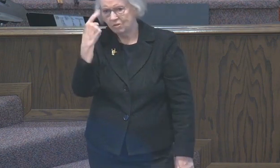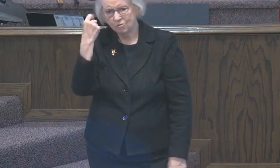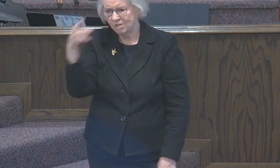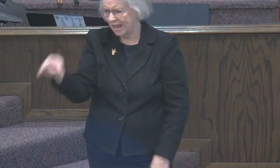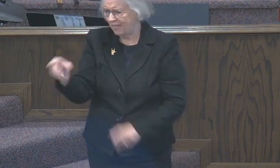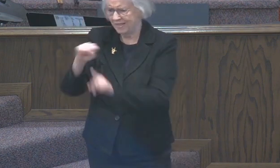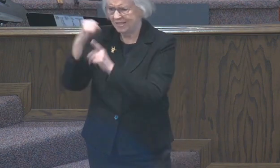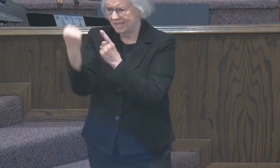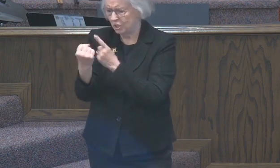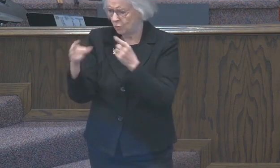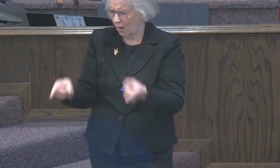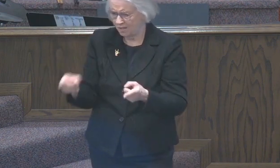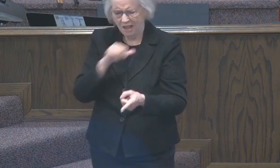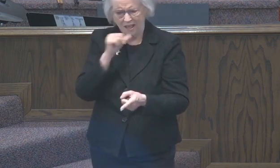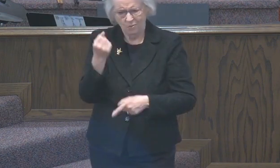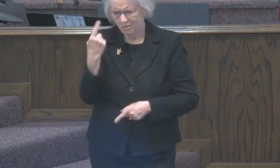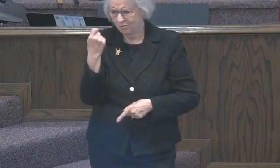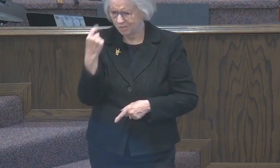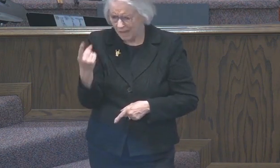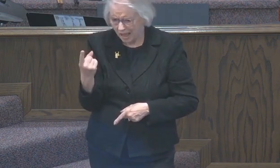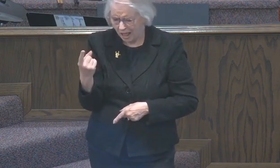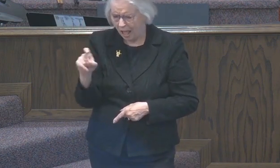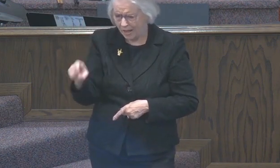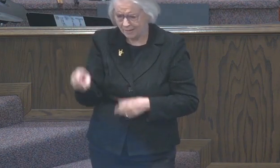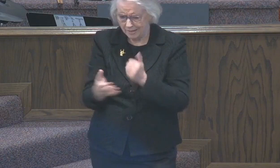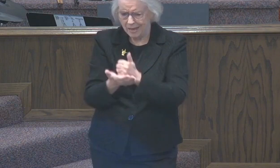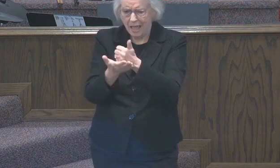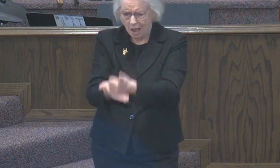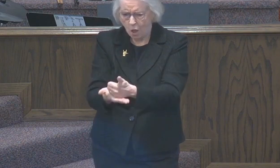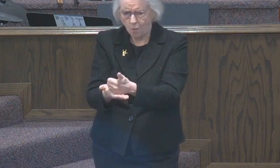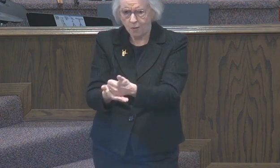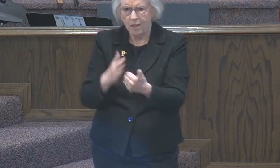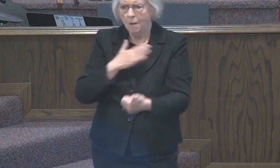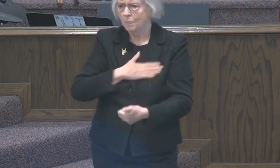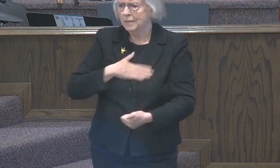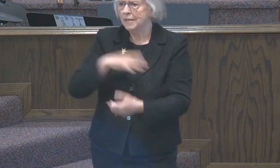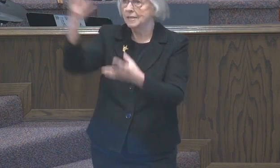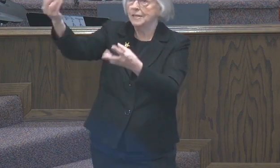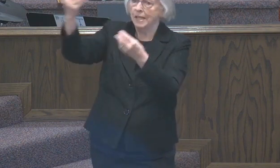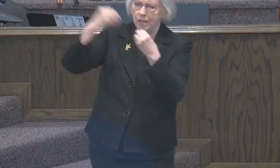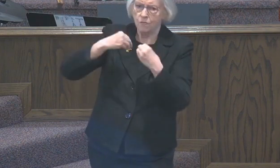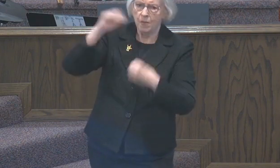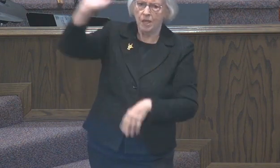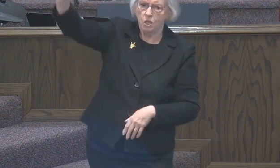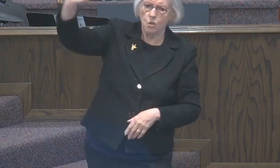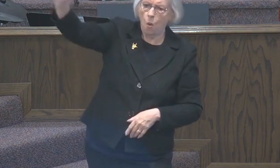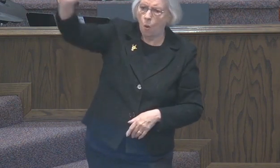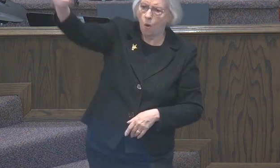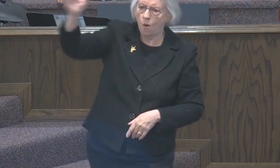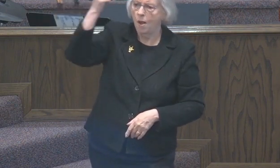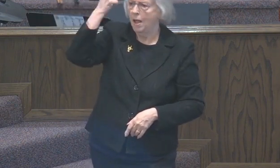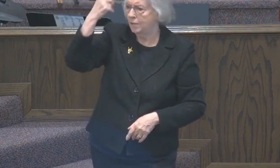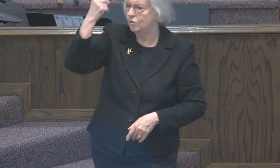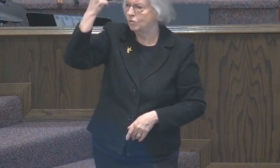To discern means to detect with your eyes, to see, if you will, the